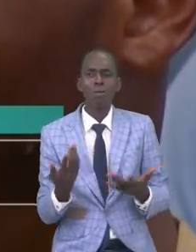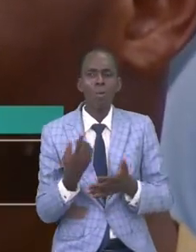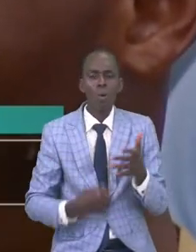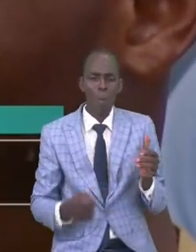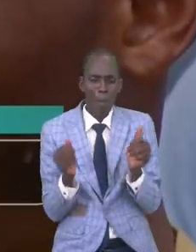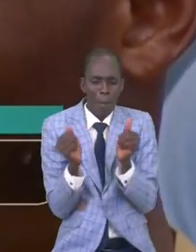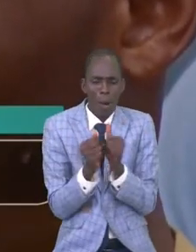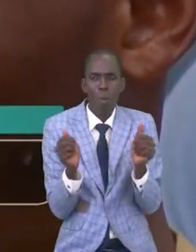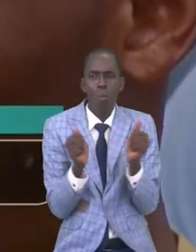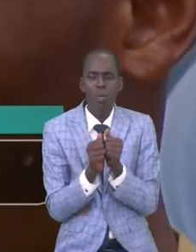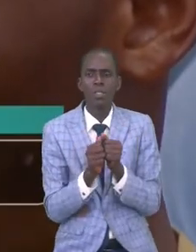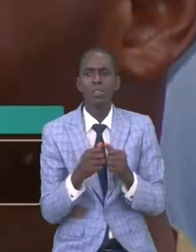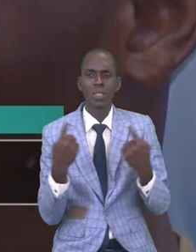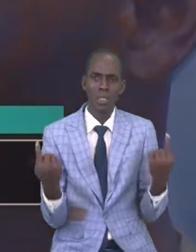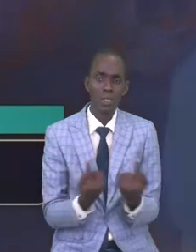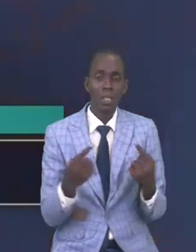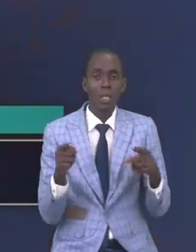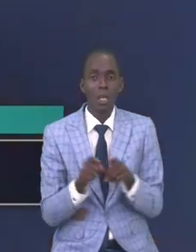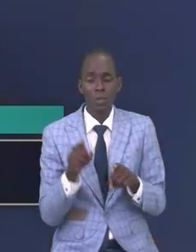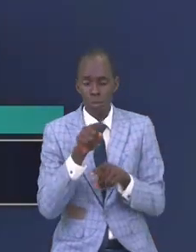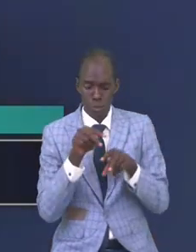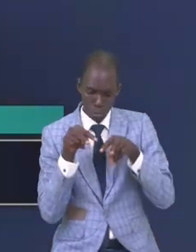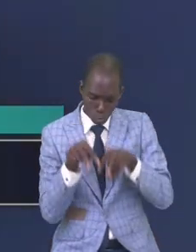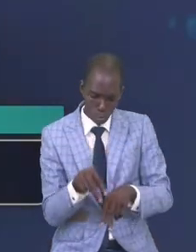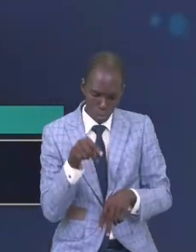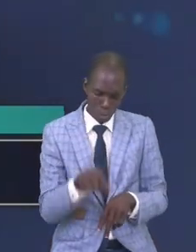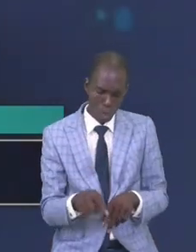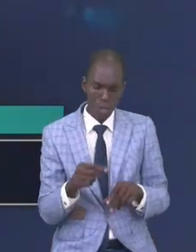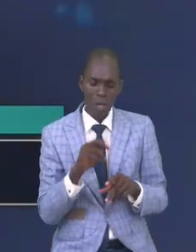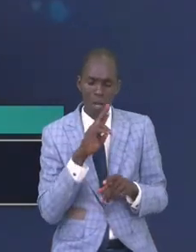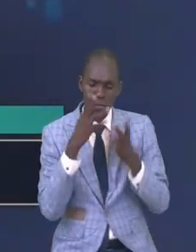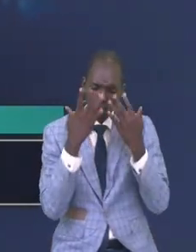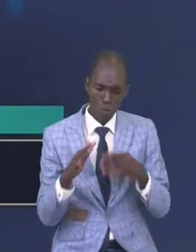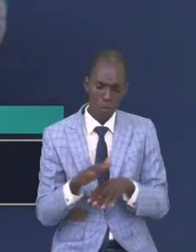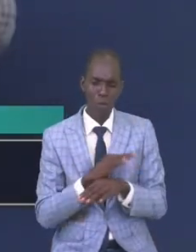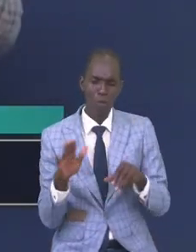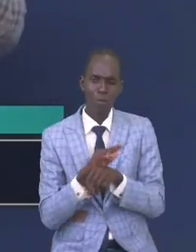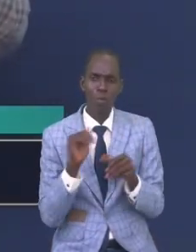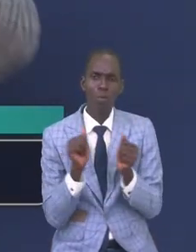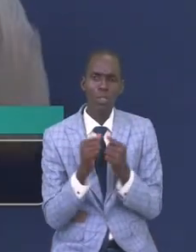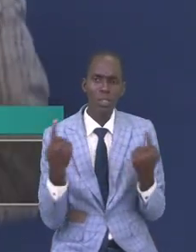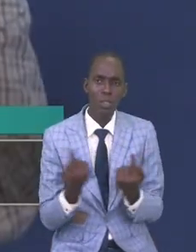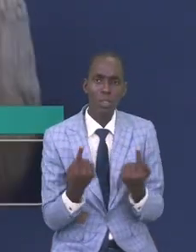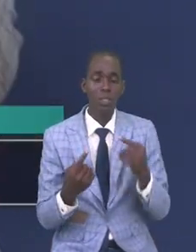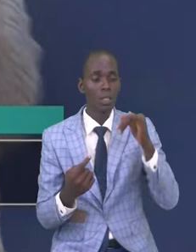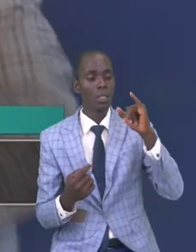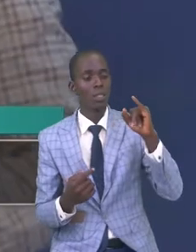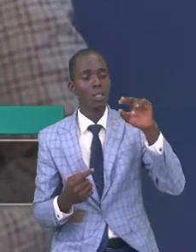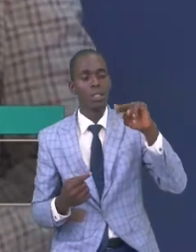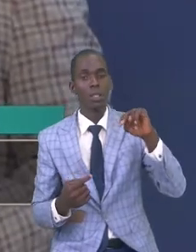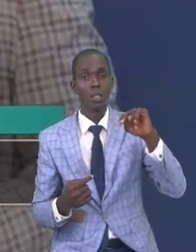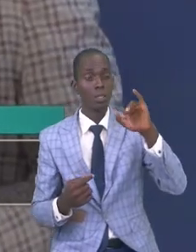think about as we're bowed down is the iniquity all around us. I, from that